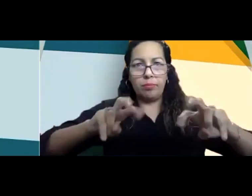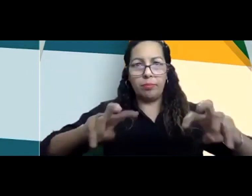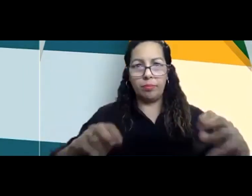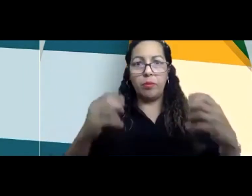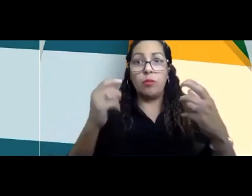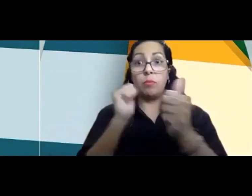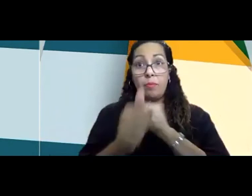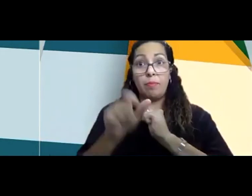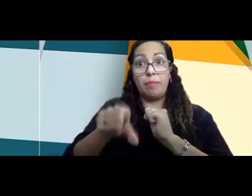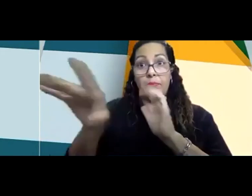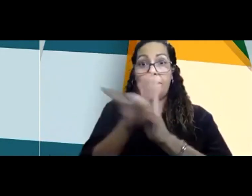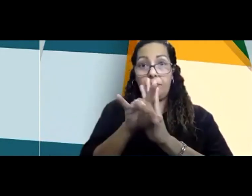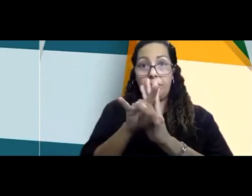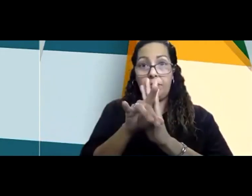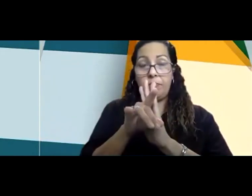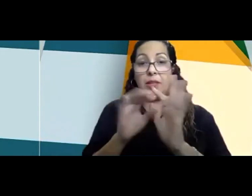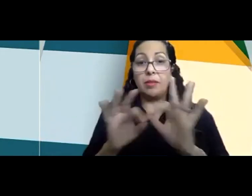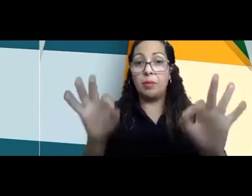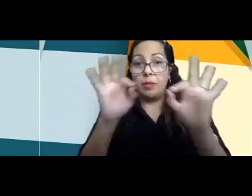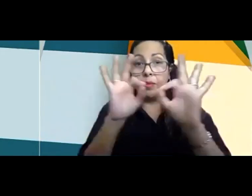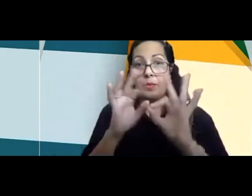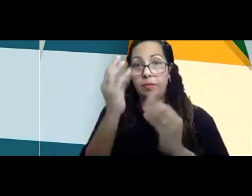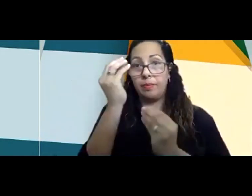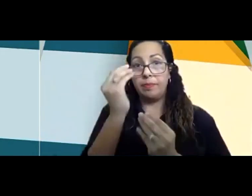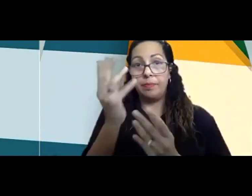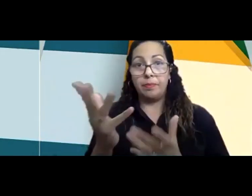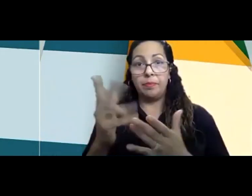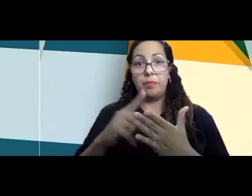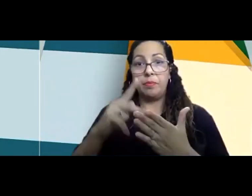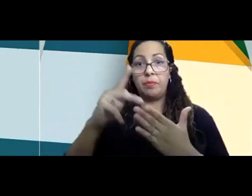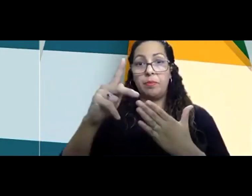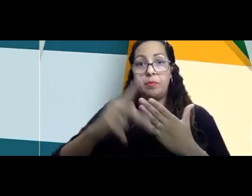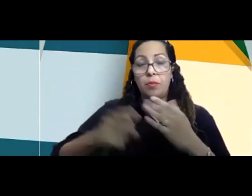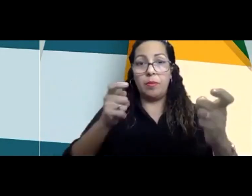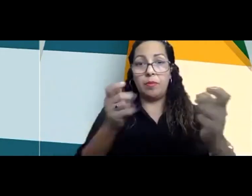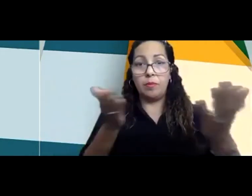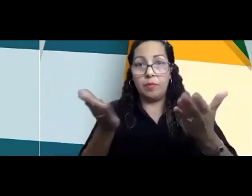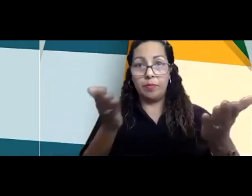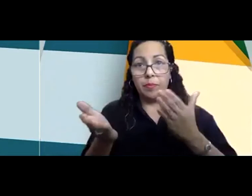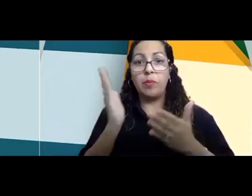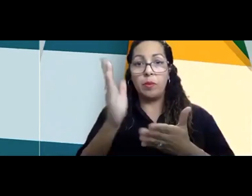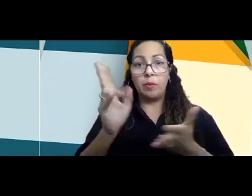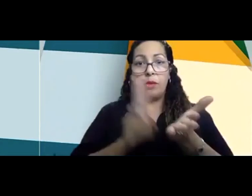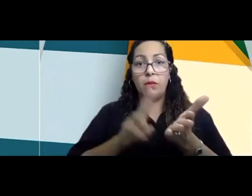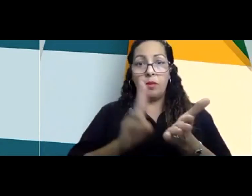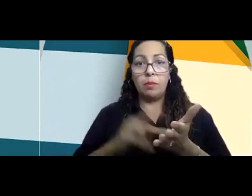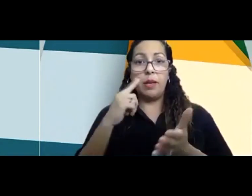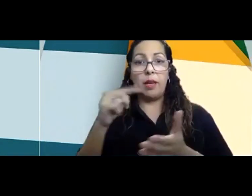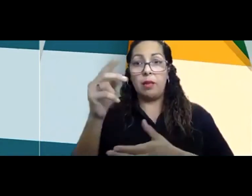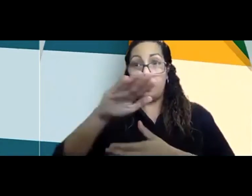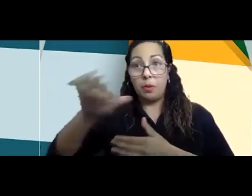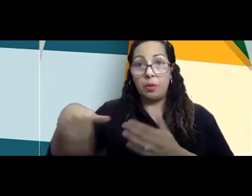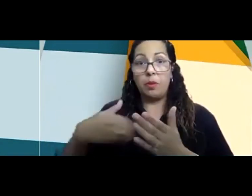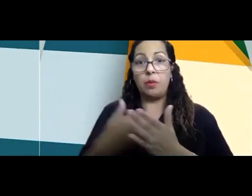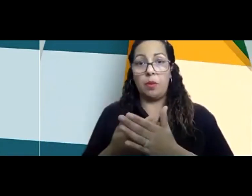firm. It is important to mention that program management services will be contracted for those programs and